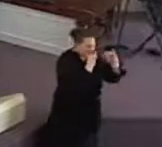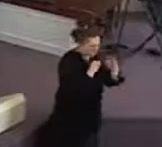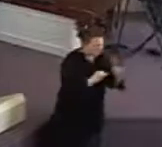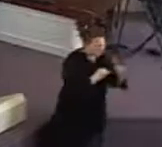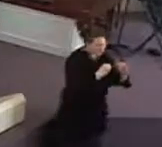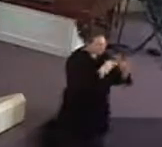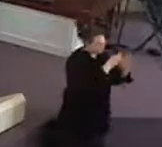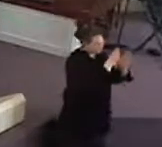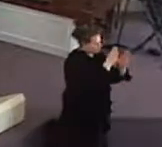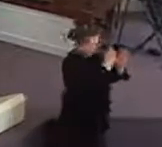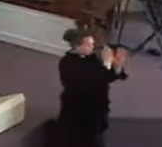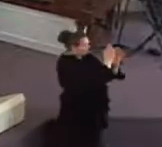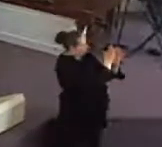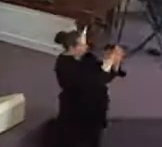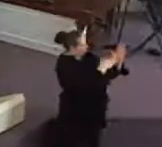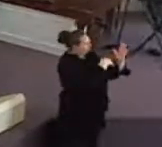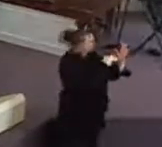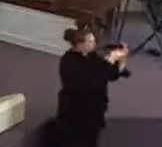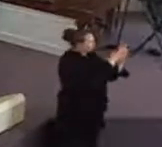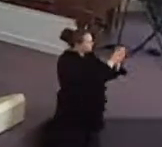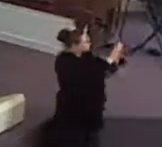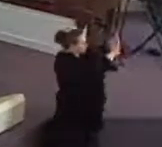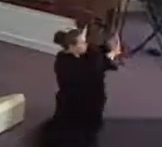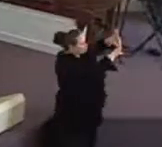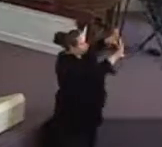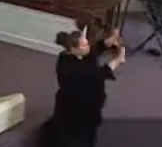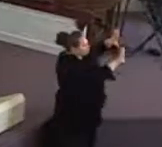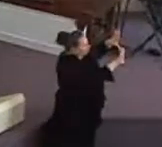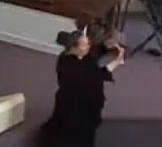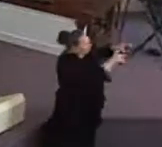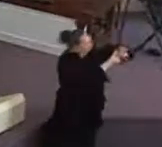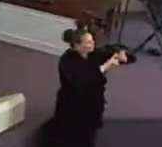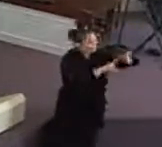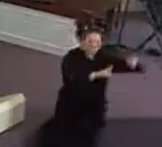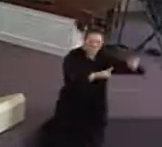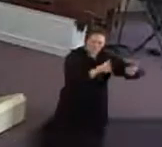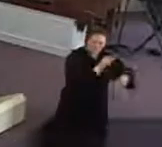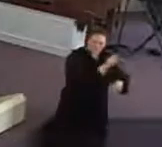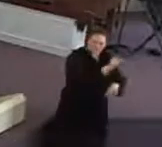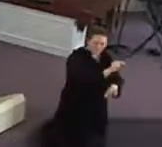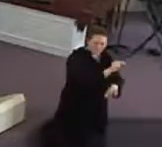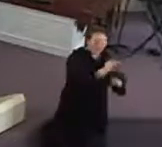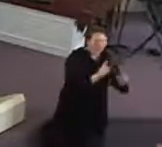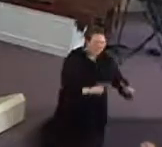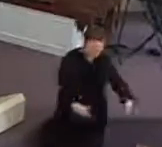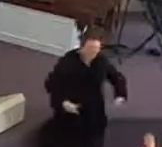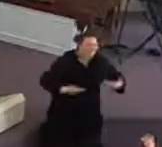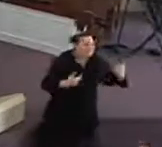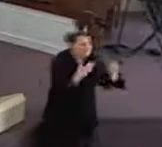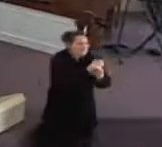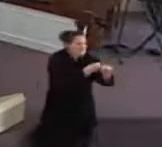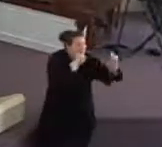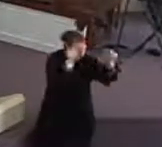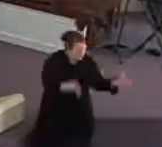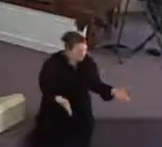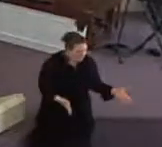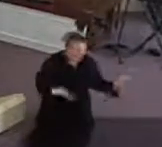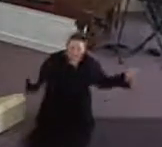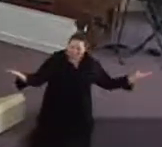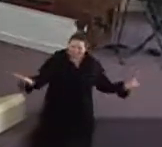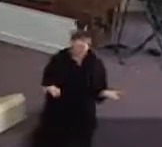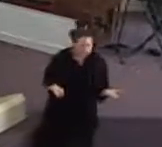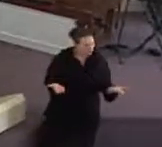painting on a giant billboard somewhere, but we're talking about a living Savior, amen, that is in this room right